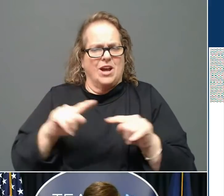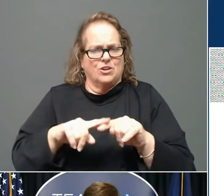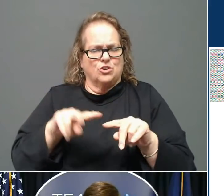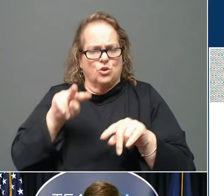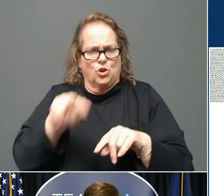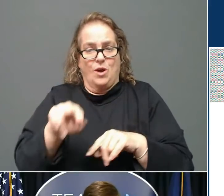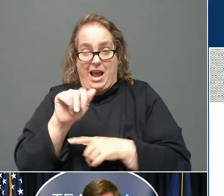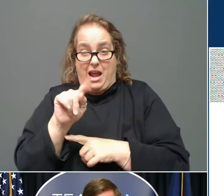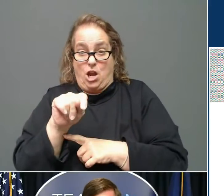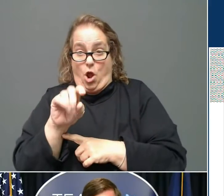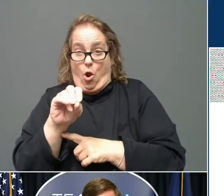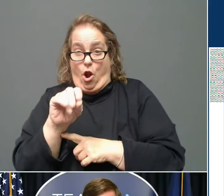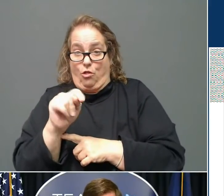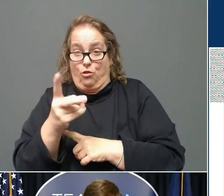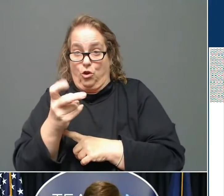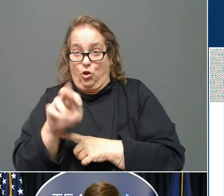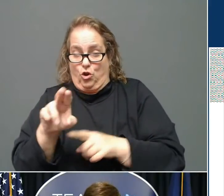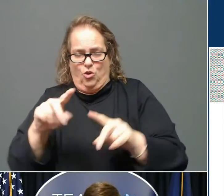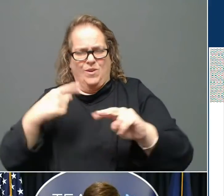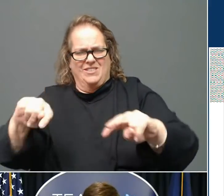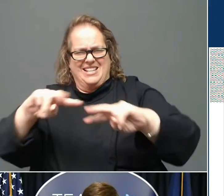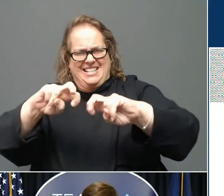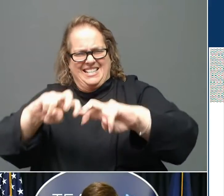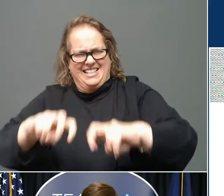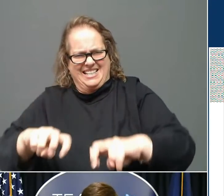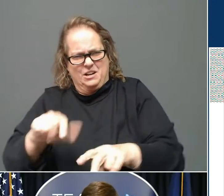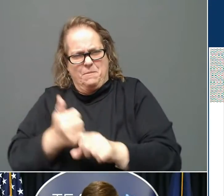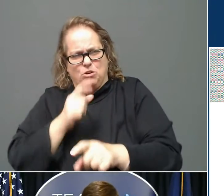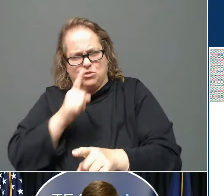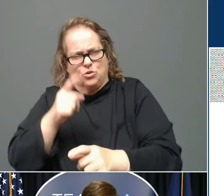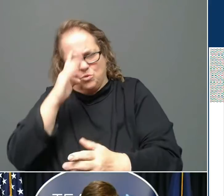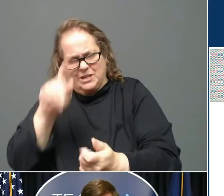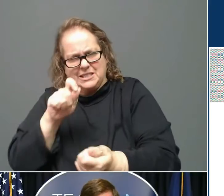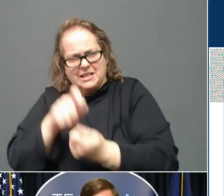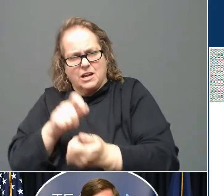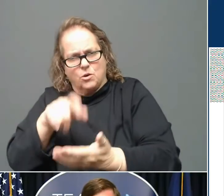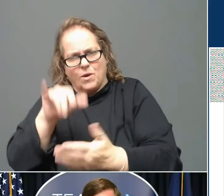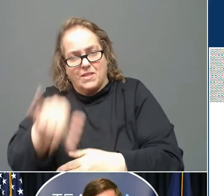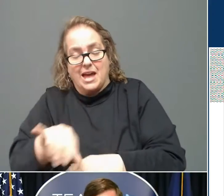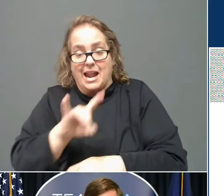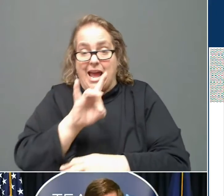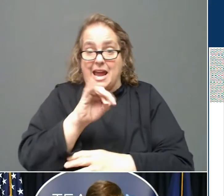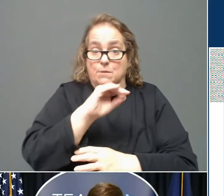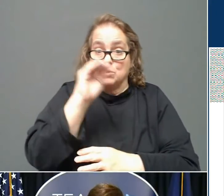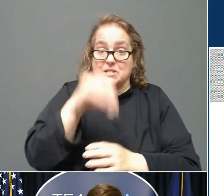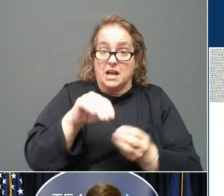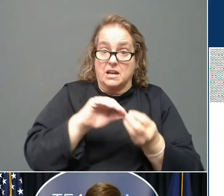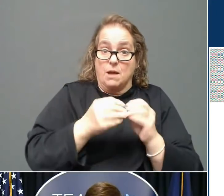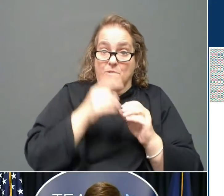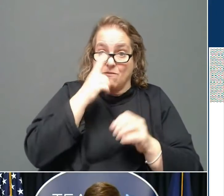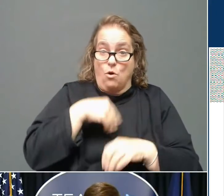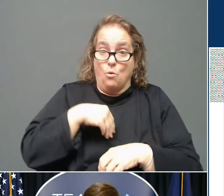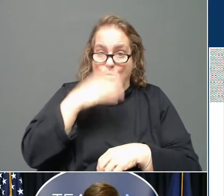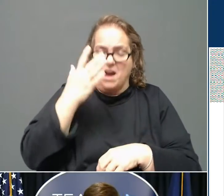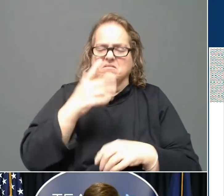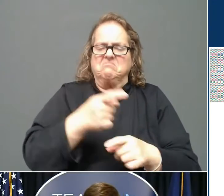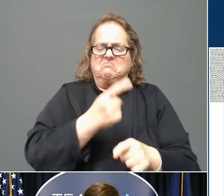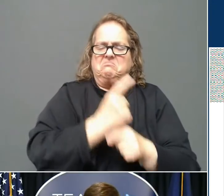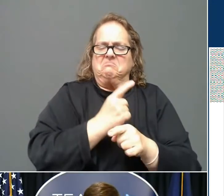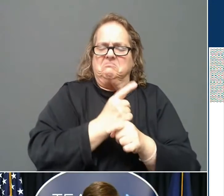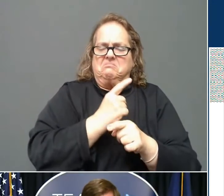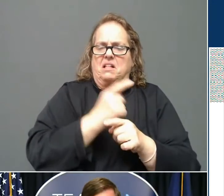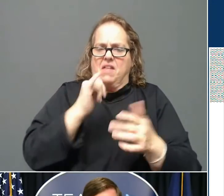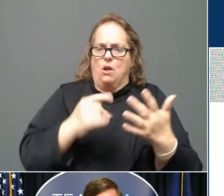other. The 80% number for white matches up with population. The Asian statistic is